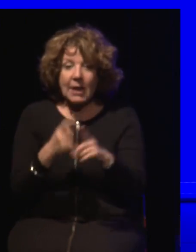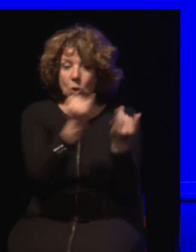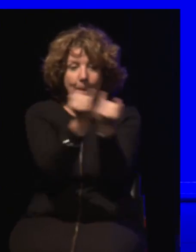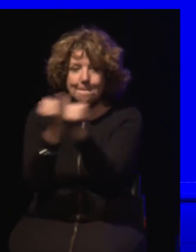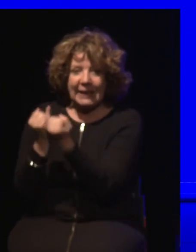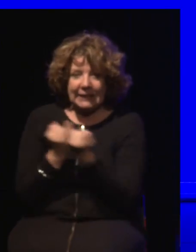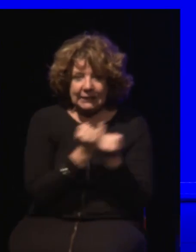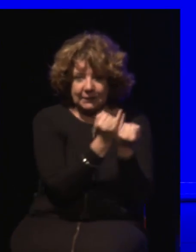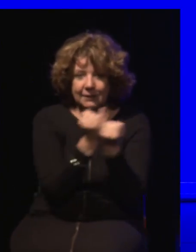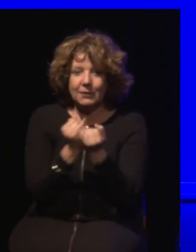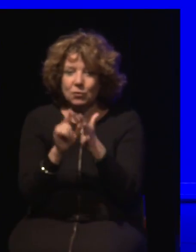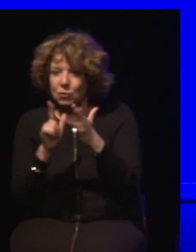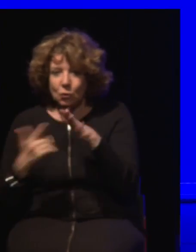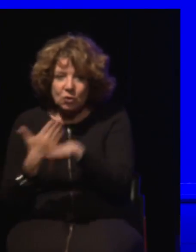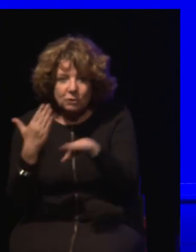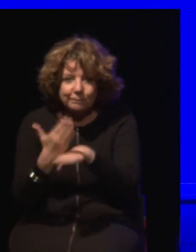to do household chores.